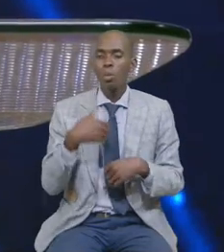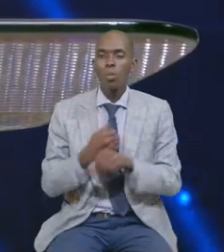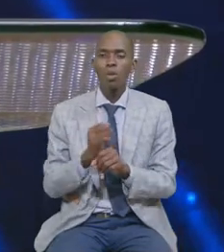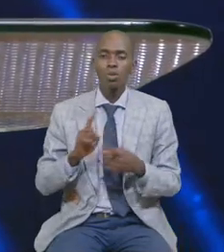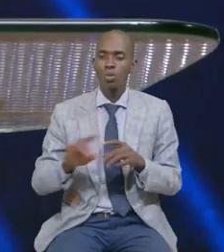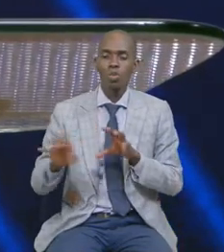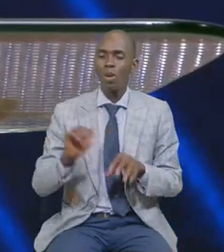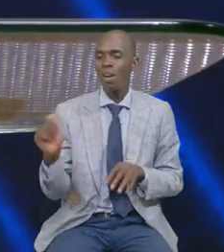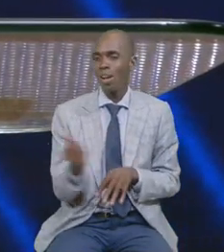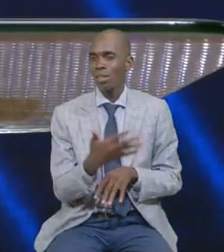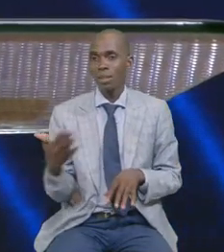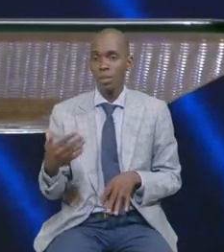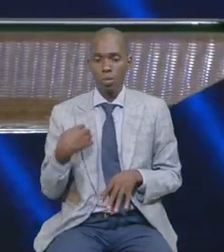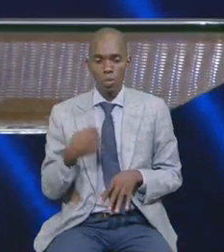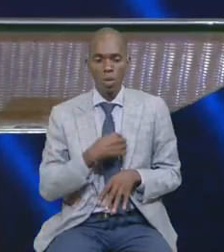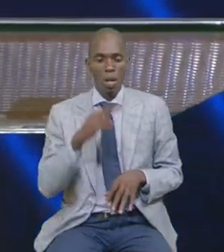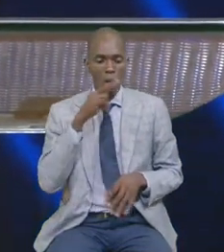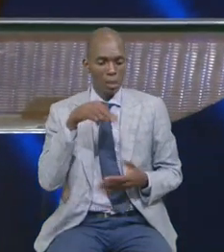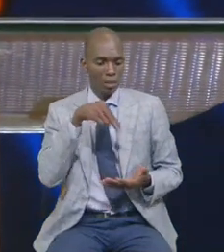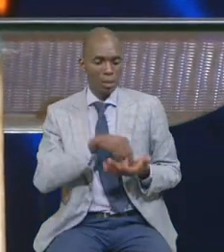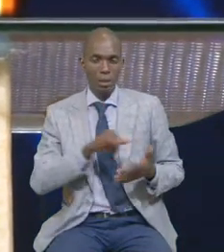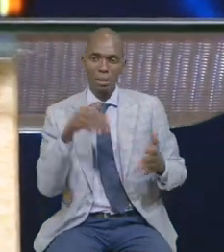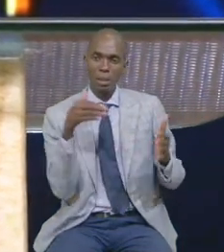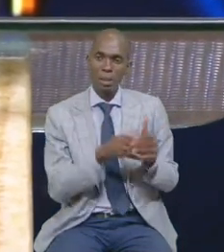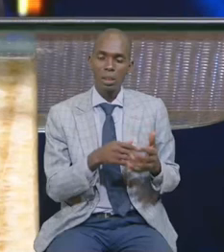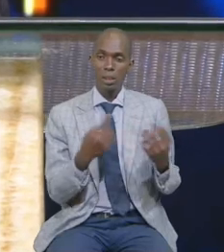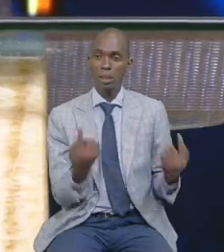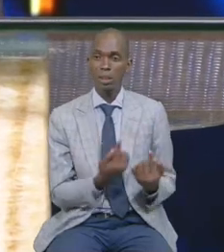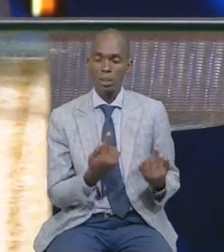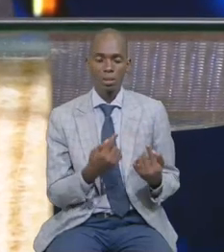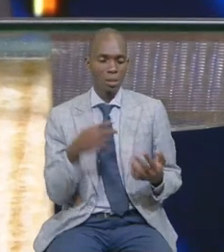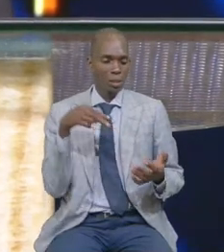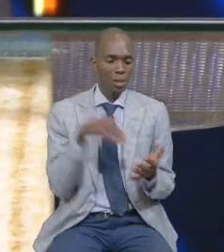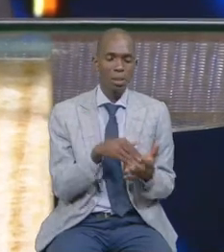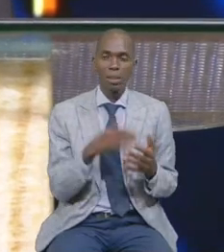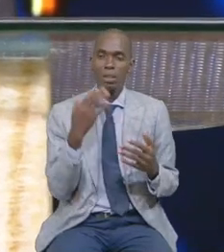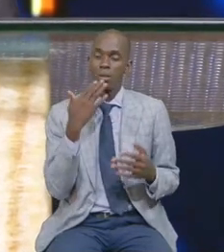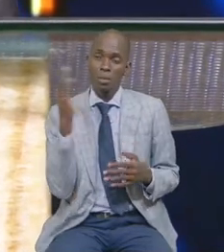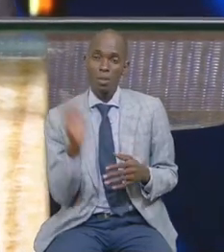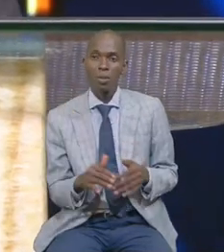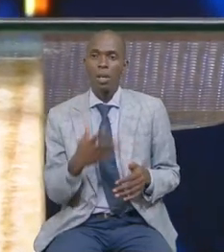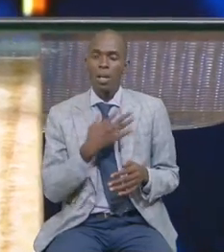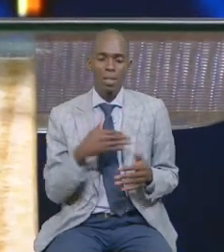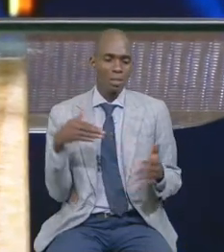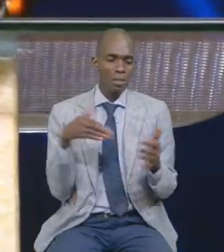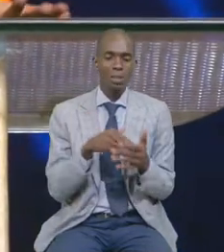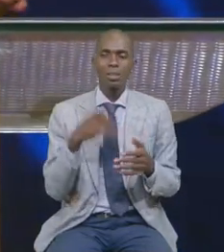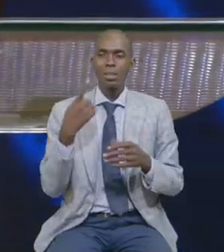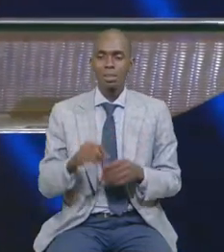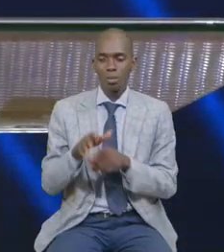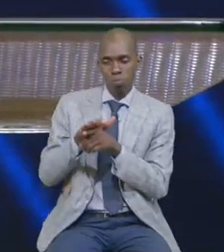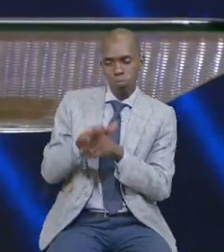standing against I was standing against evil I was standing against the coercion and the pressure of the world